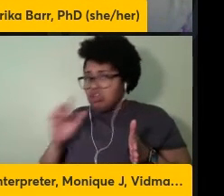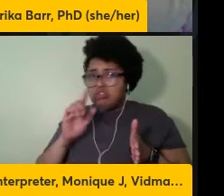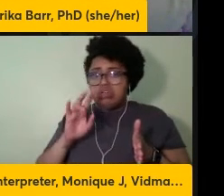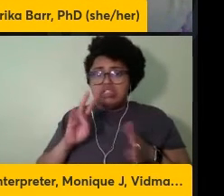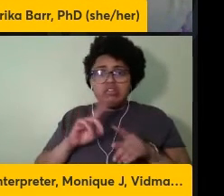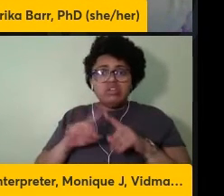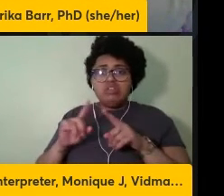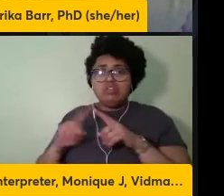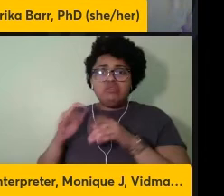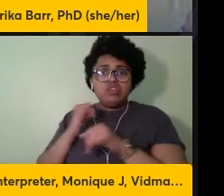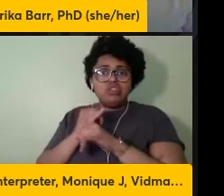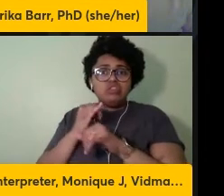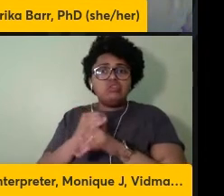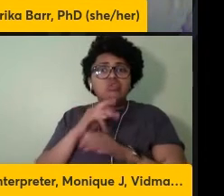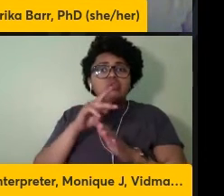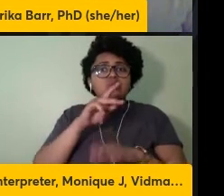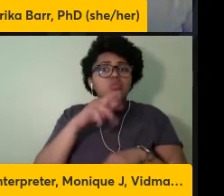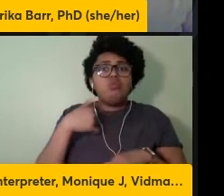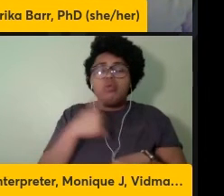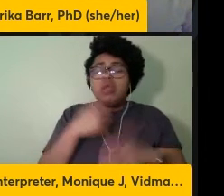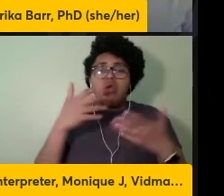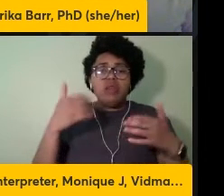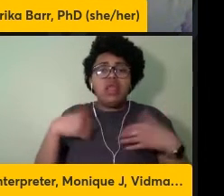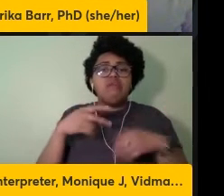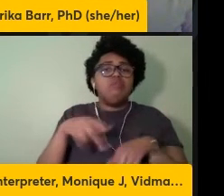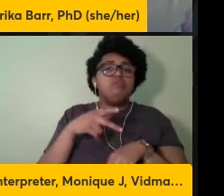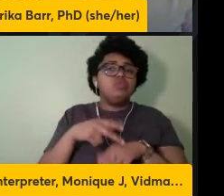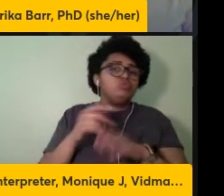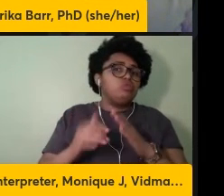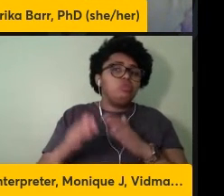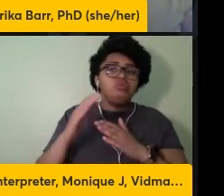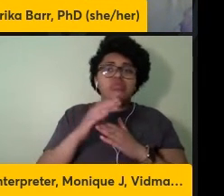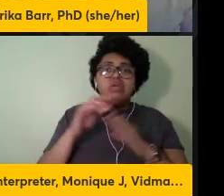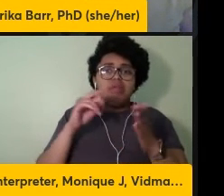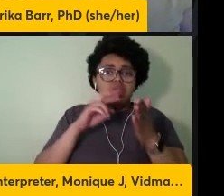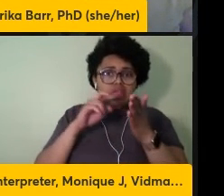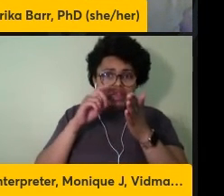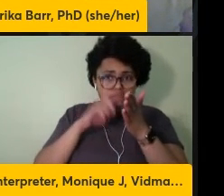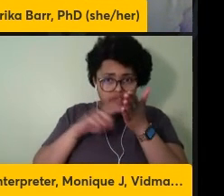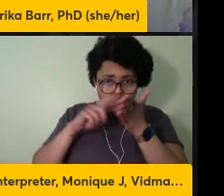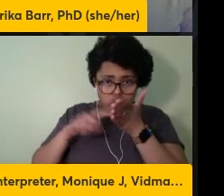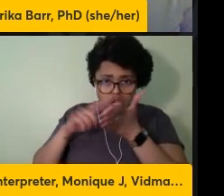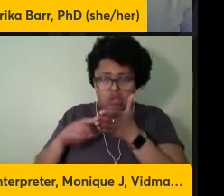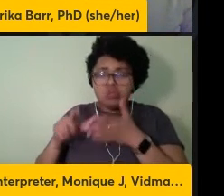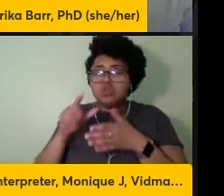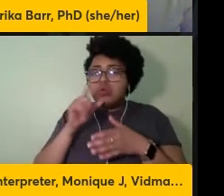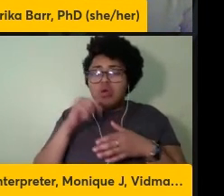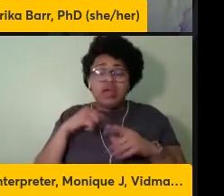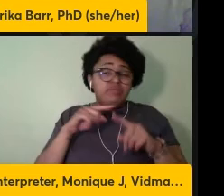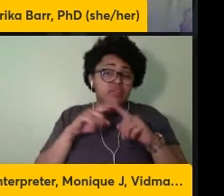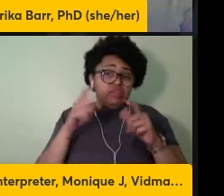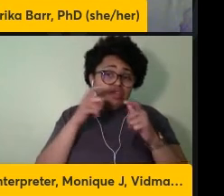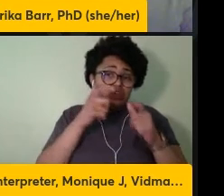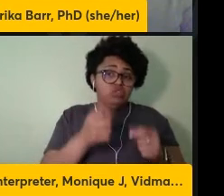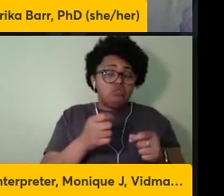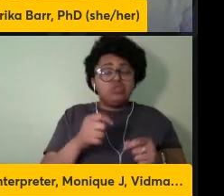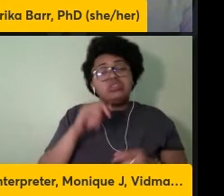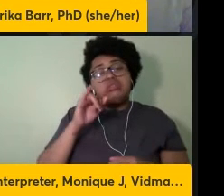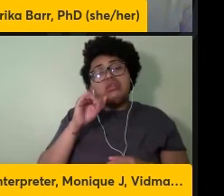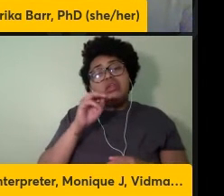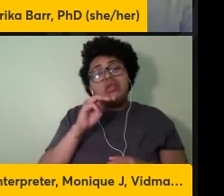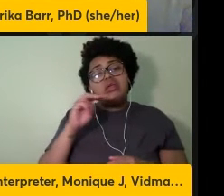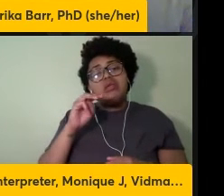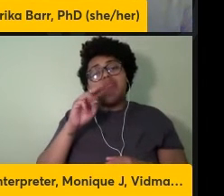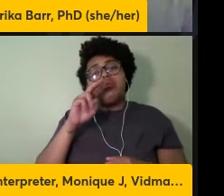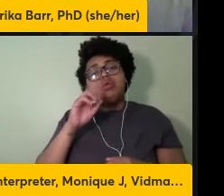We have principal investigators that have a lot of different interests. And so immunology is one of those